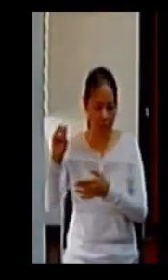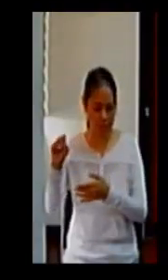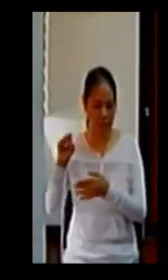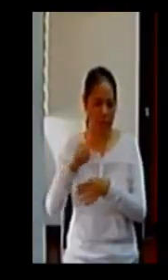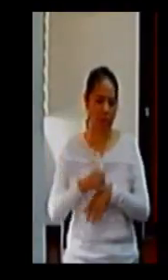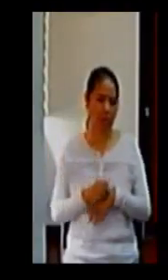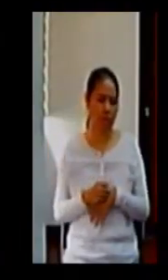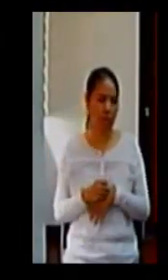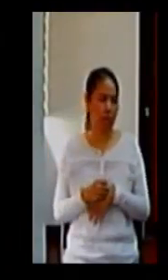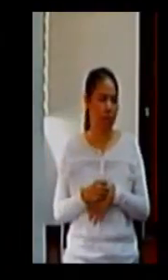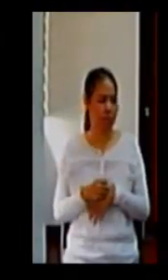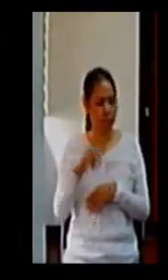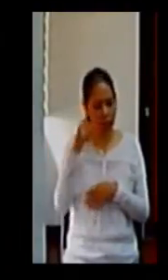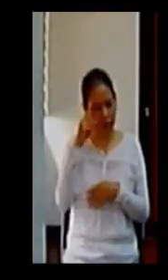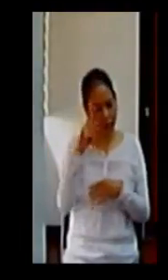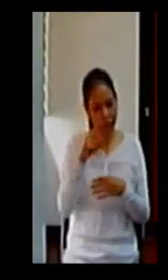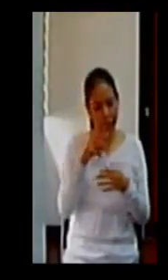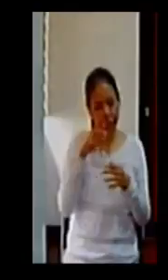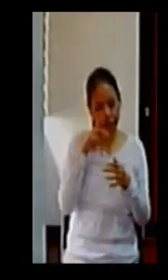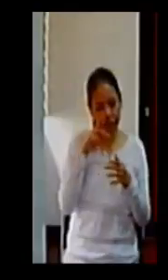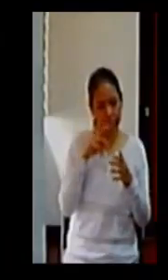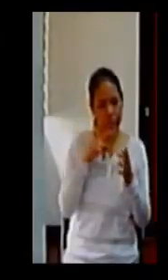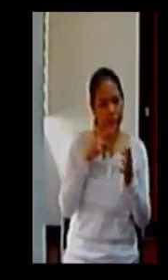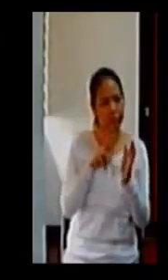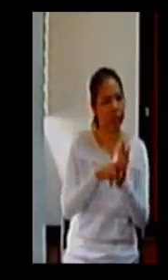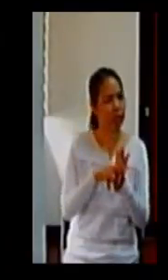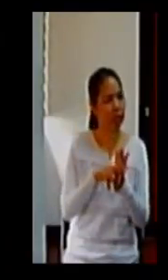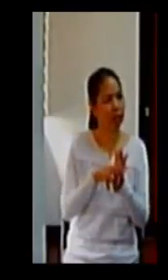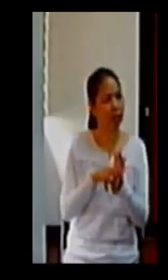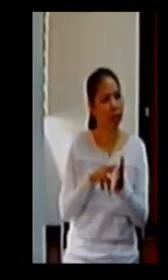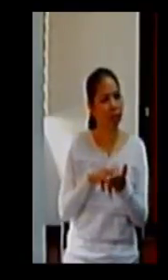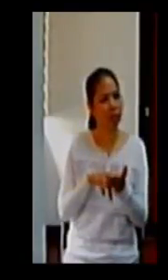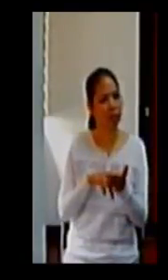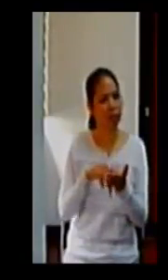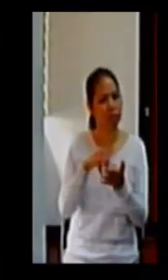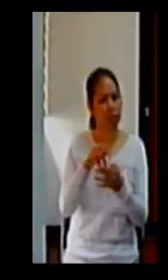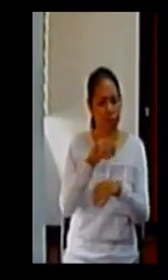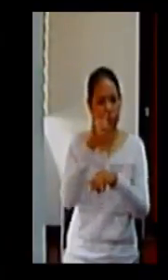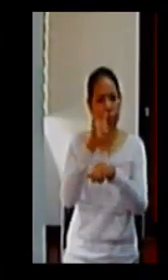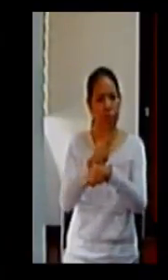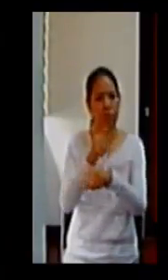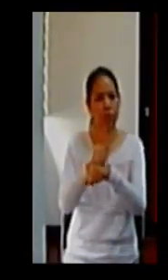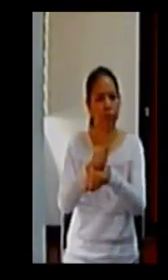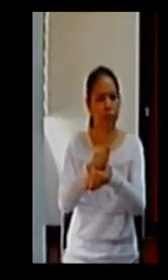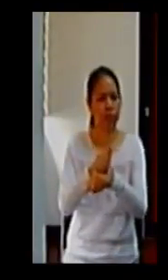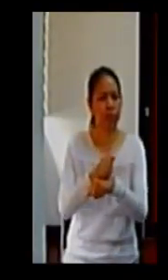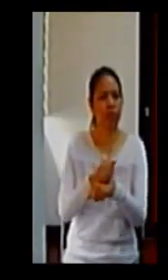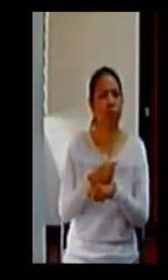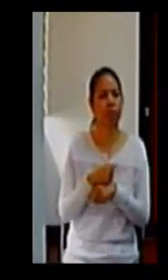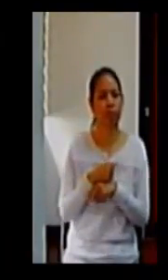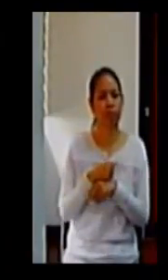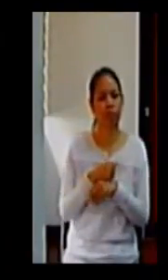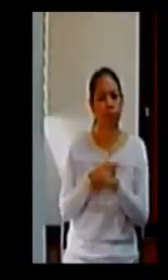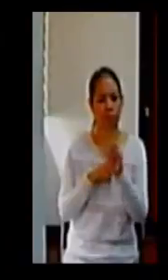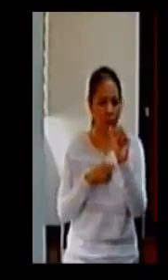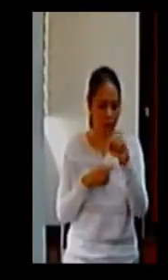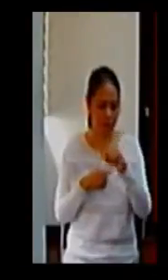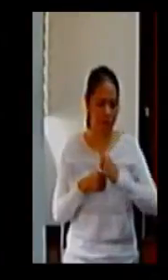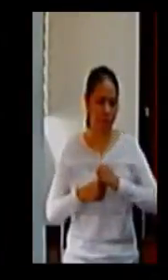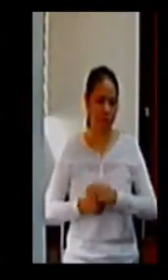Just for the record, Attorney Esguerra, would you confirm the pre-markings of the documents cited by the councils? All right, please